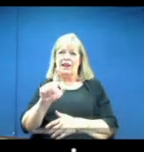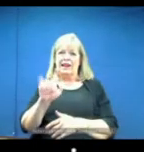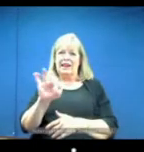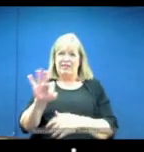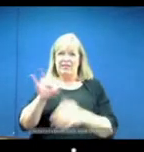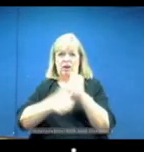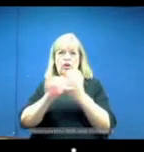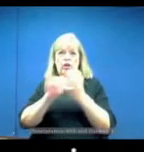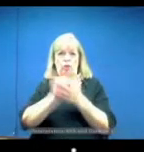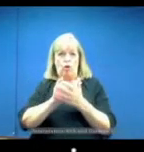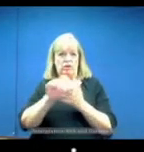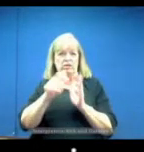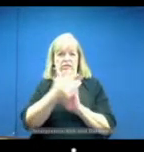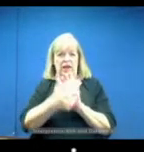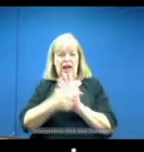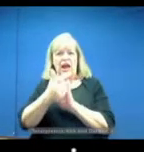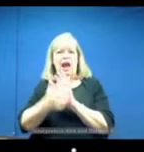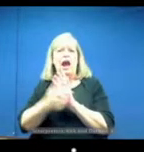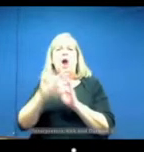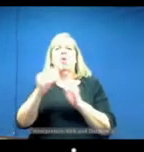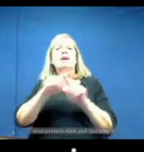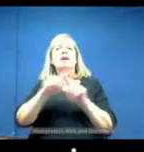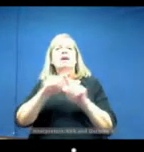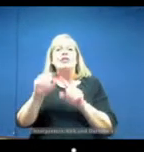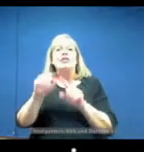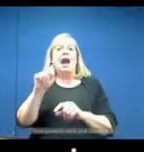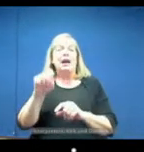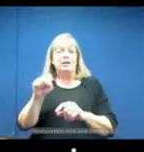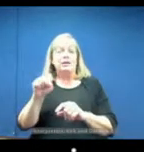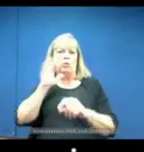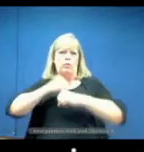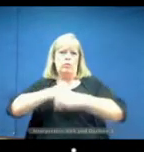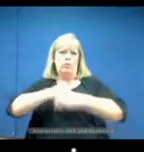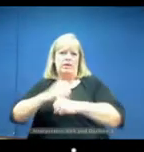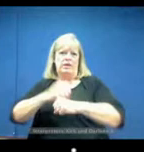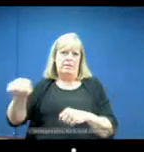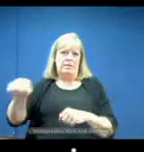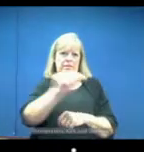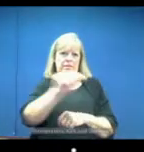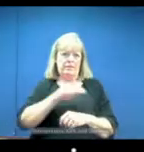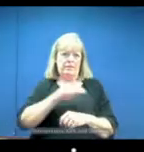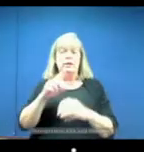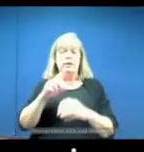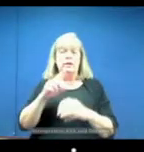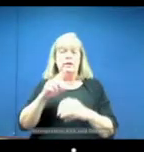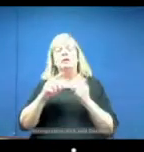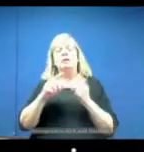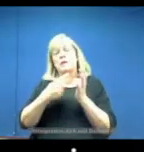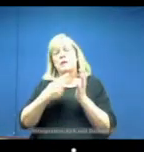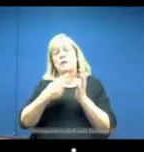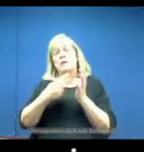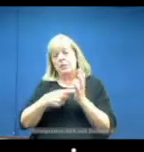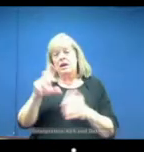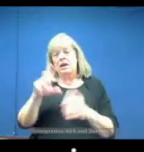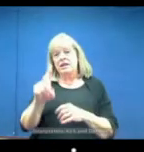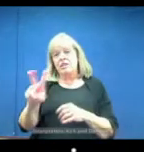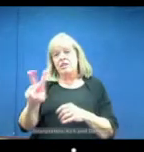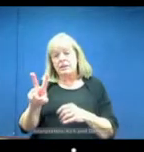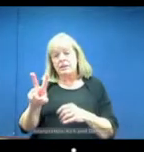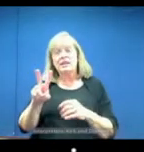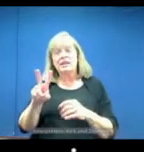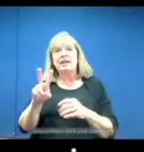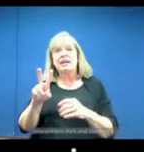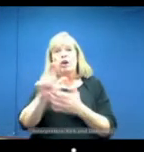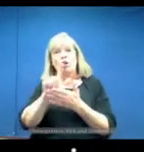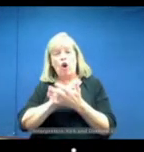and what kinds of acts are protected. And sometimes domestic violence cases are centered in